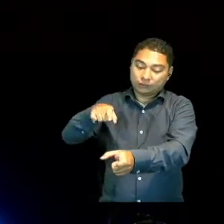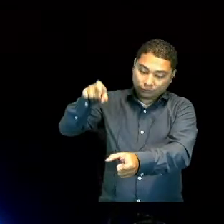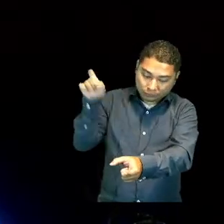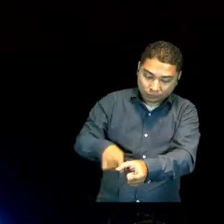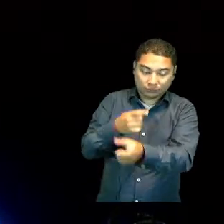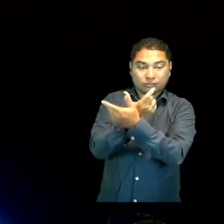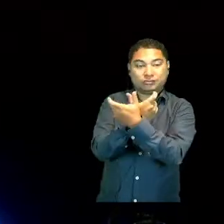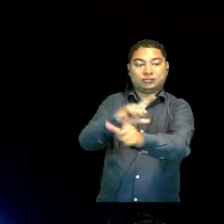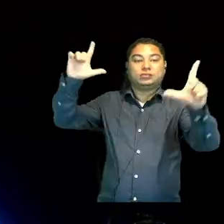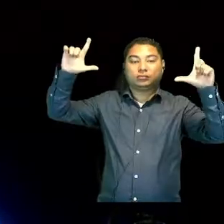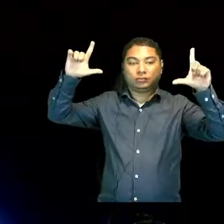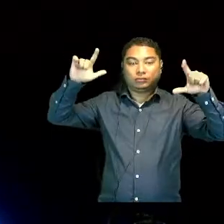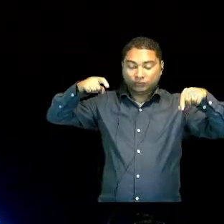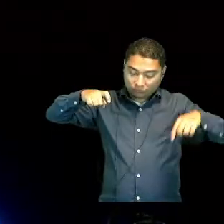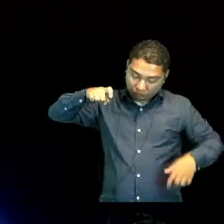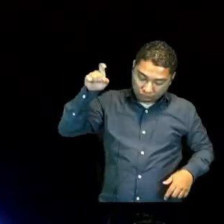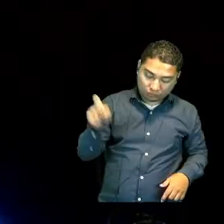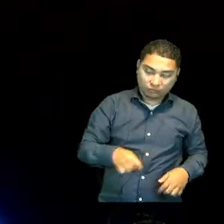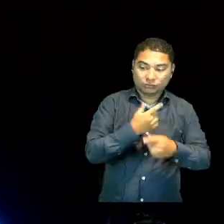well. And